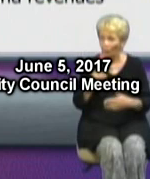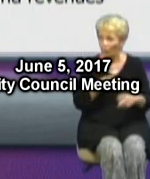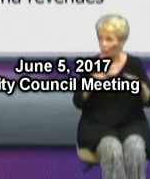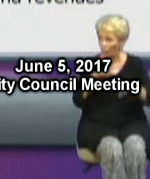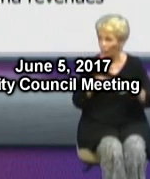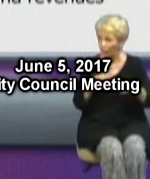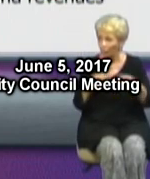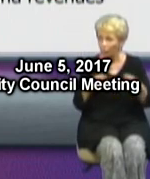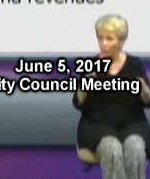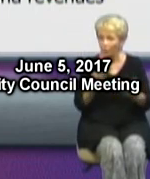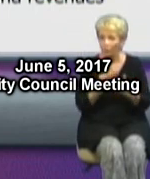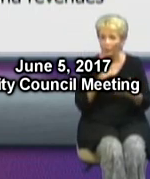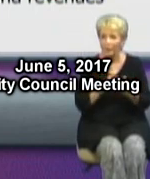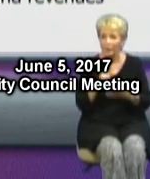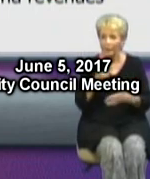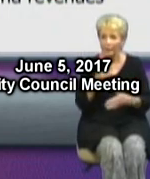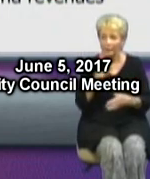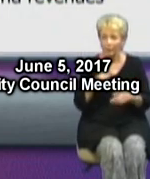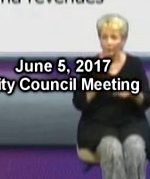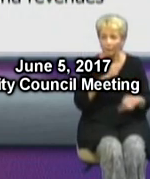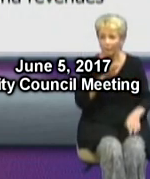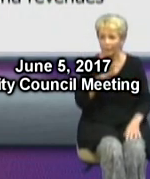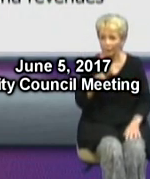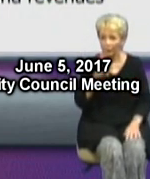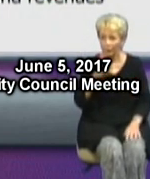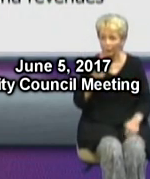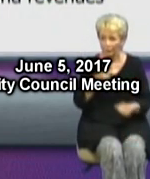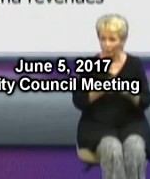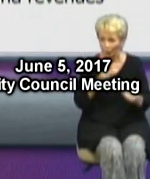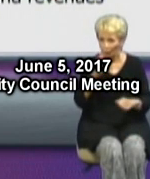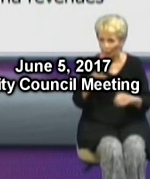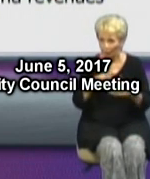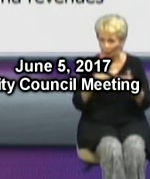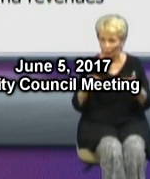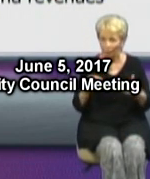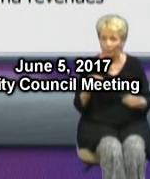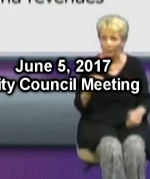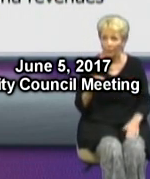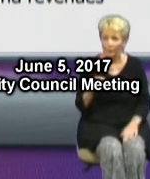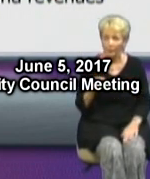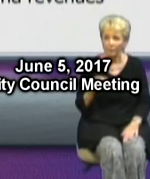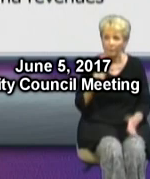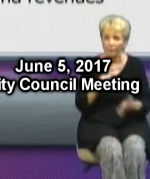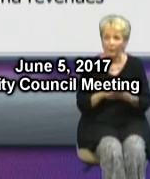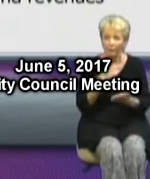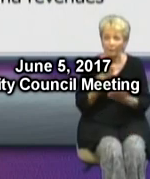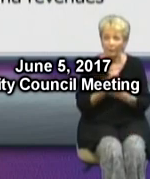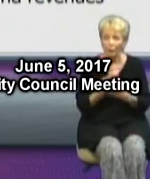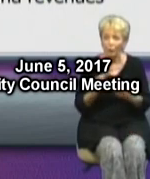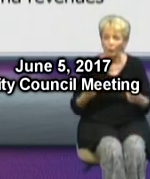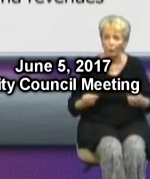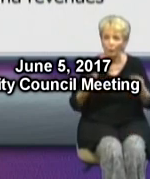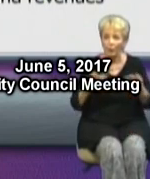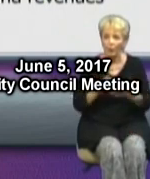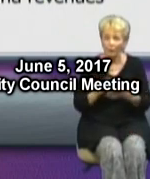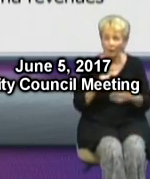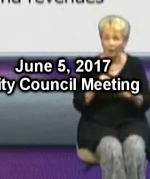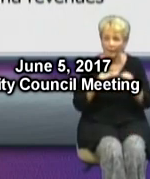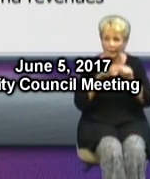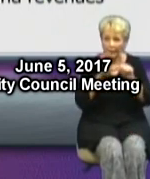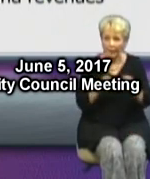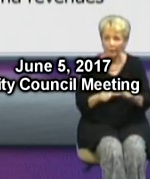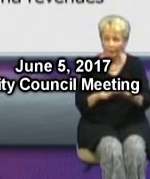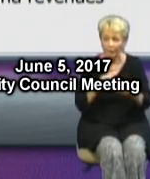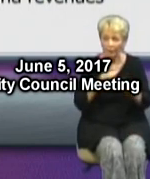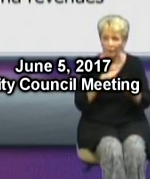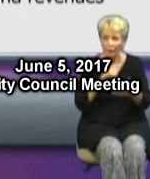general fund? Currently, our tax rate is 53 cents per $100 value, and this budget recommends that you keep that constant and